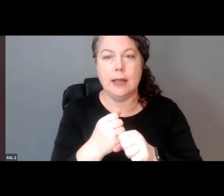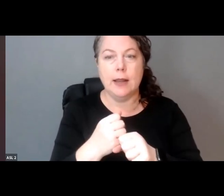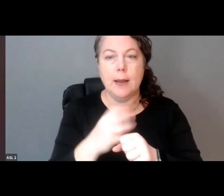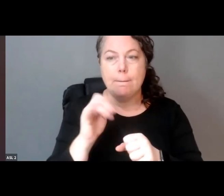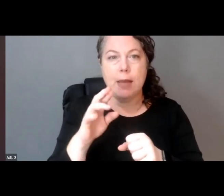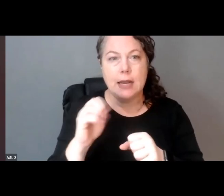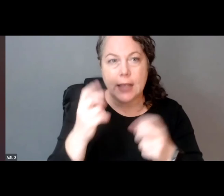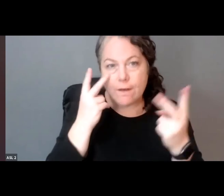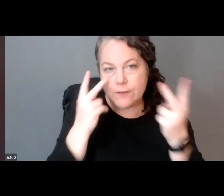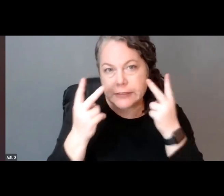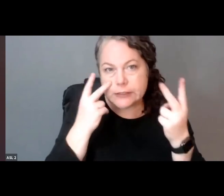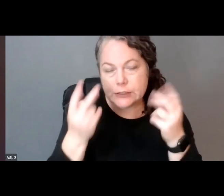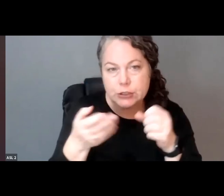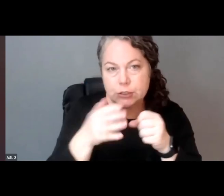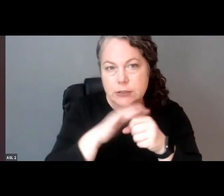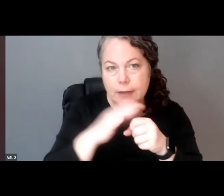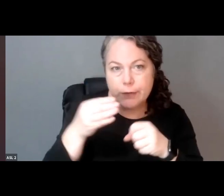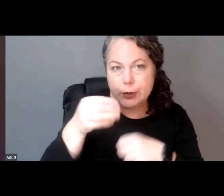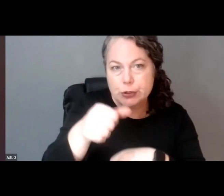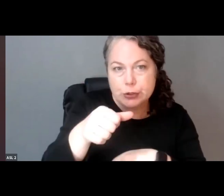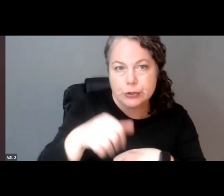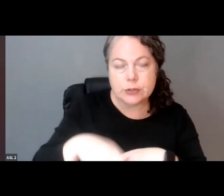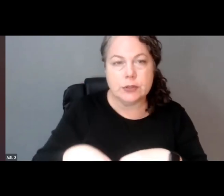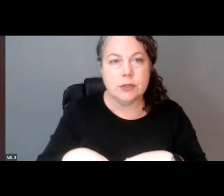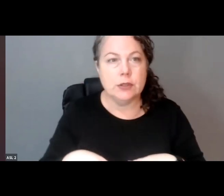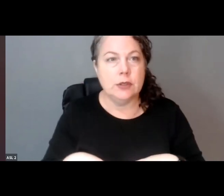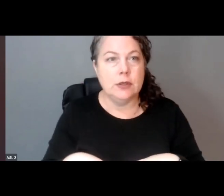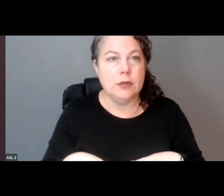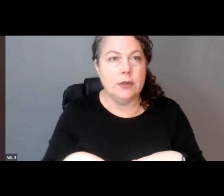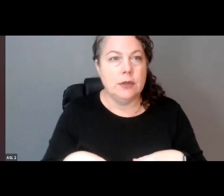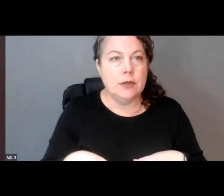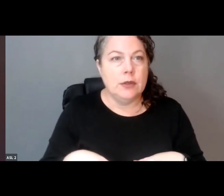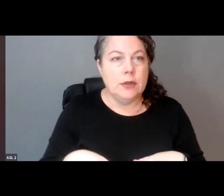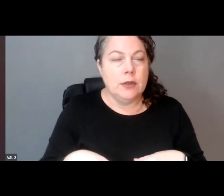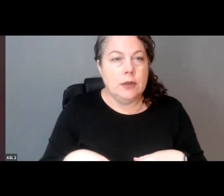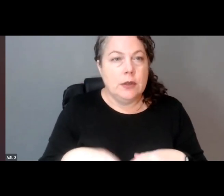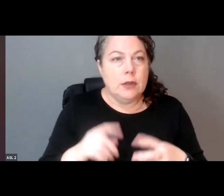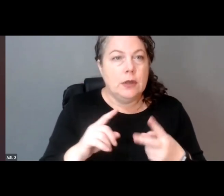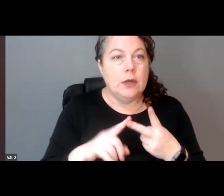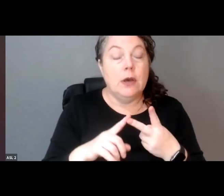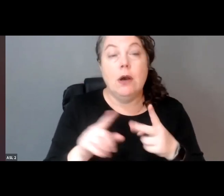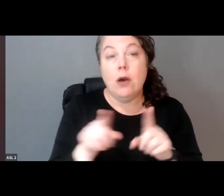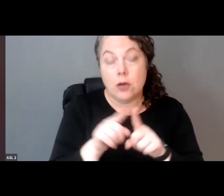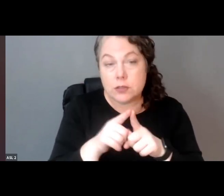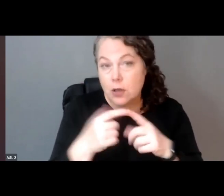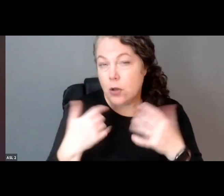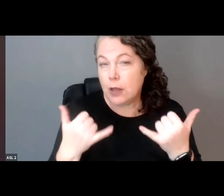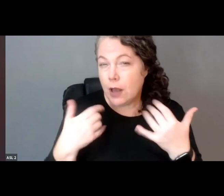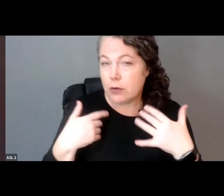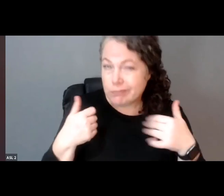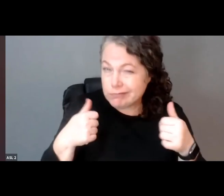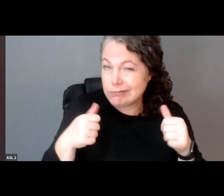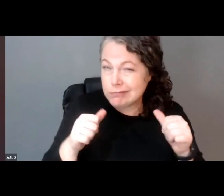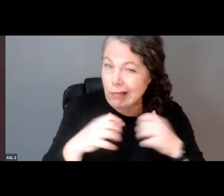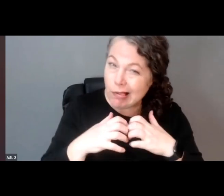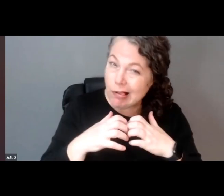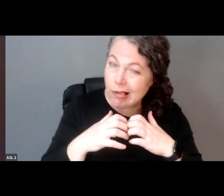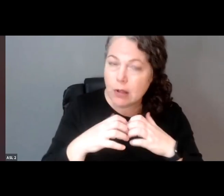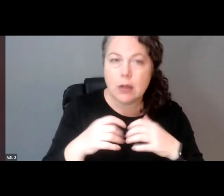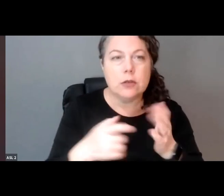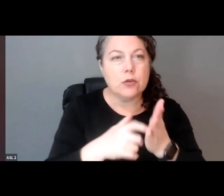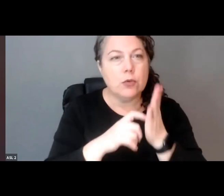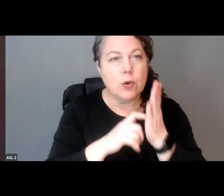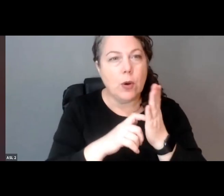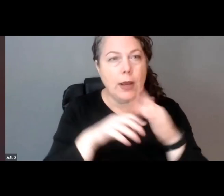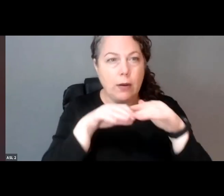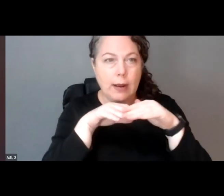reconciliation package. There's also efforts underway to require the accessibility